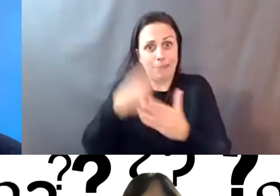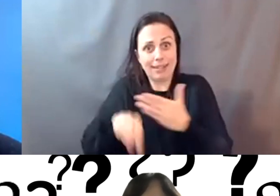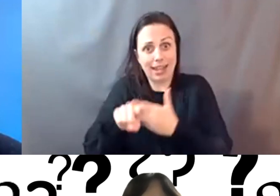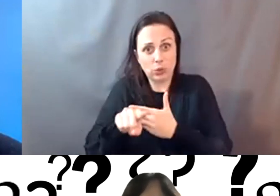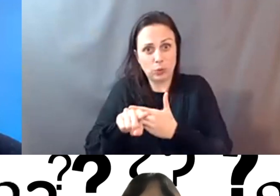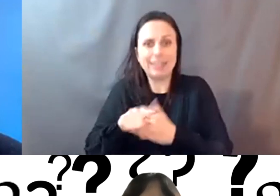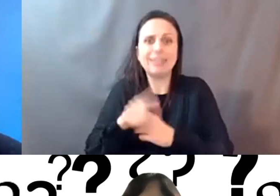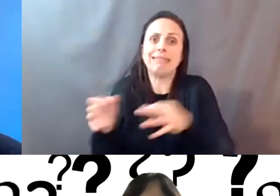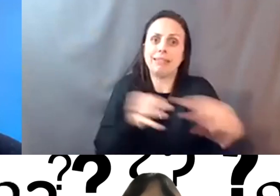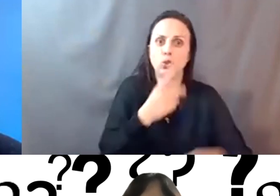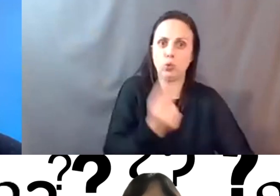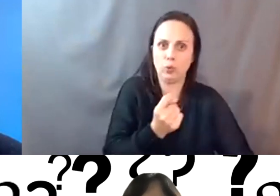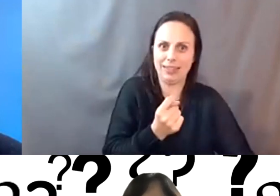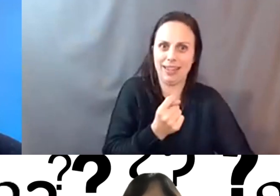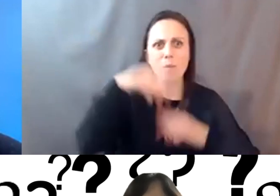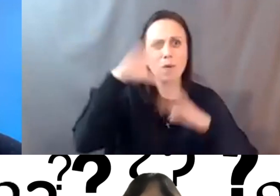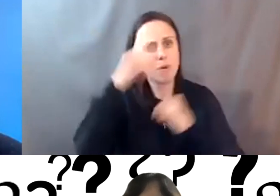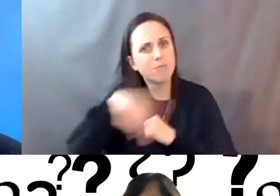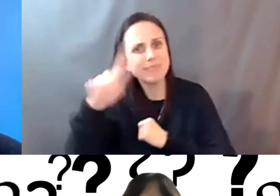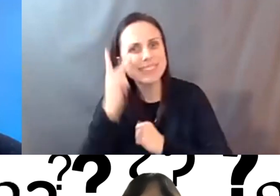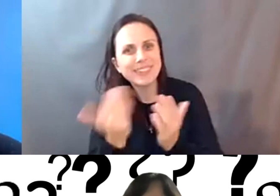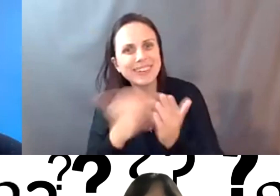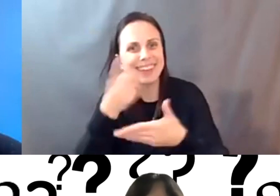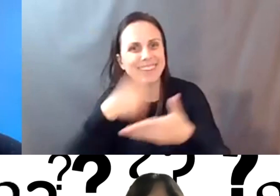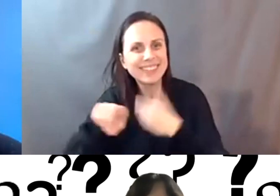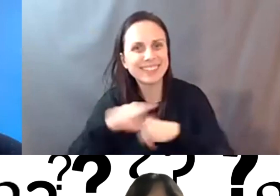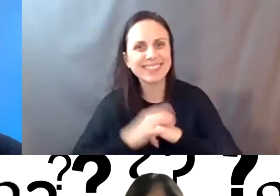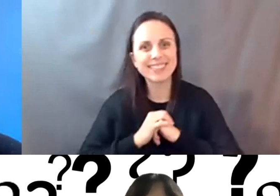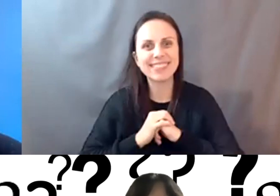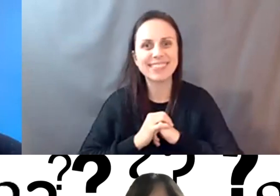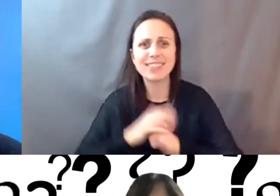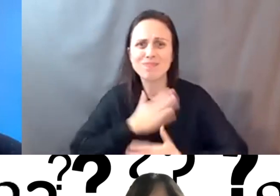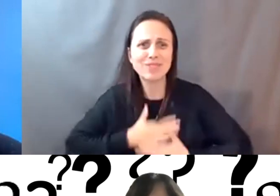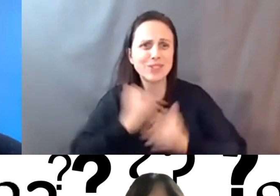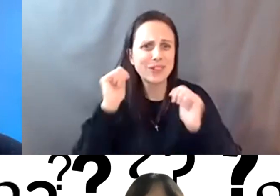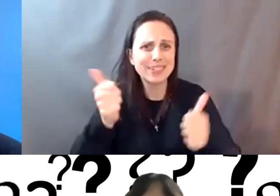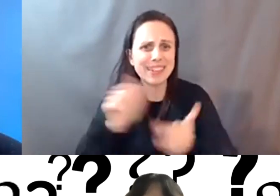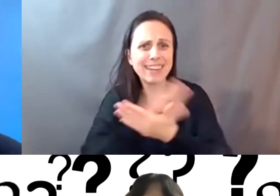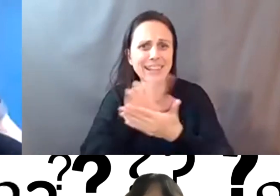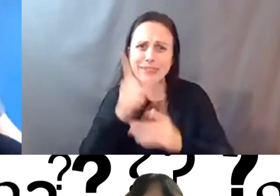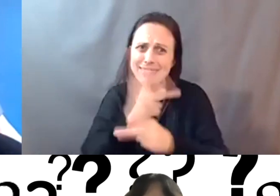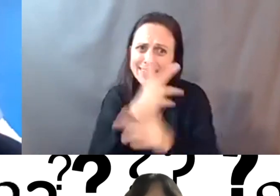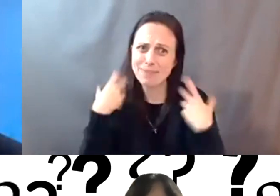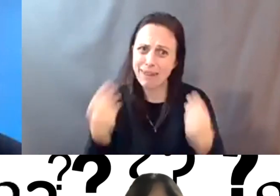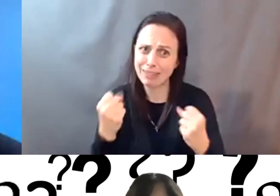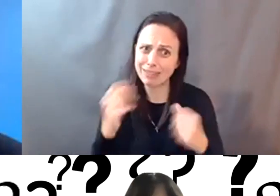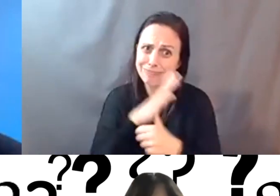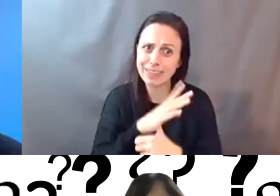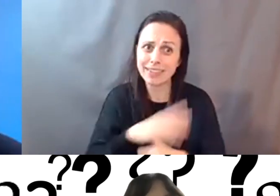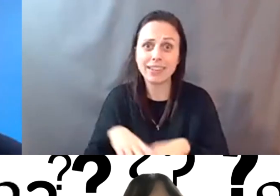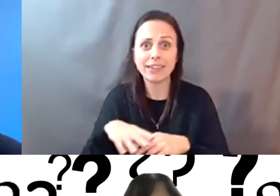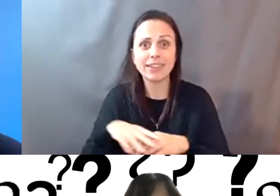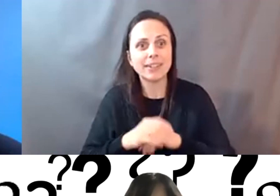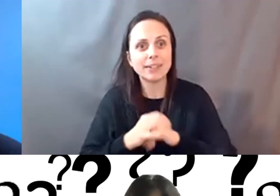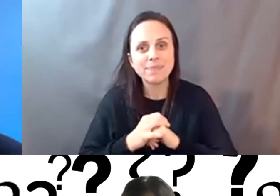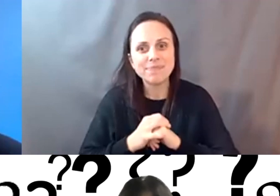on Tuesday. So hopefully we'll see you all next week. Enjoy. Have a great week. Stay healthy. Thanks, That's everyone. that's my Wear a final mask.